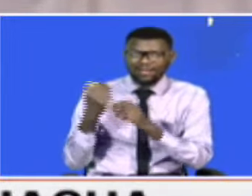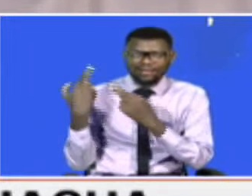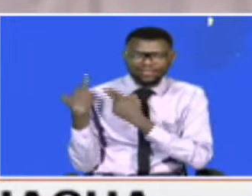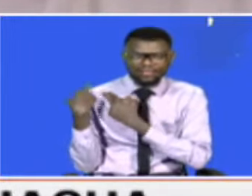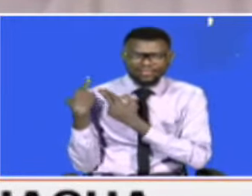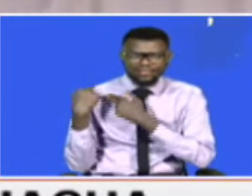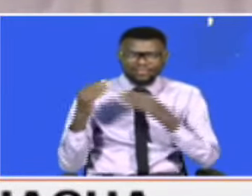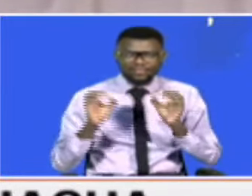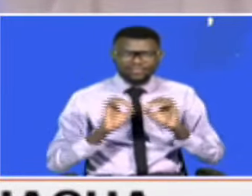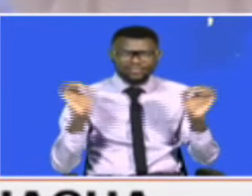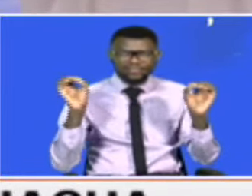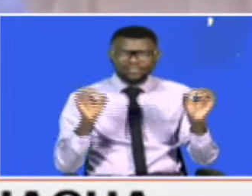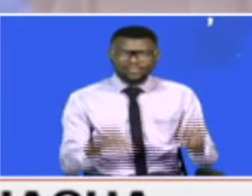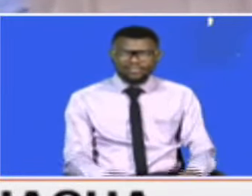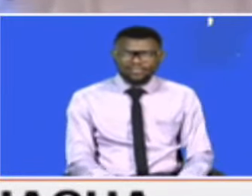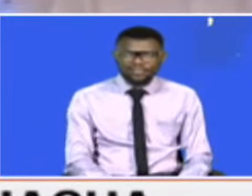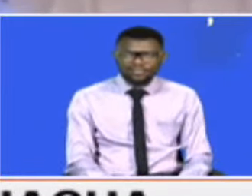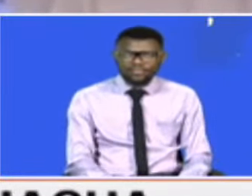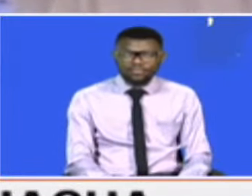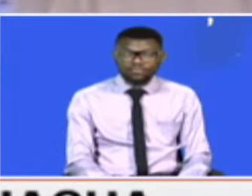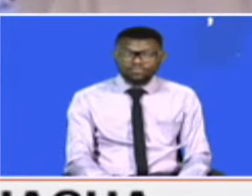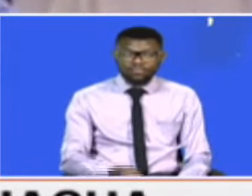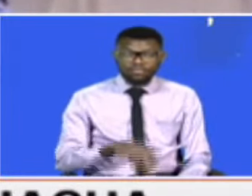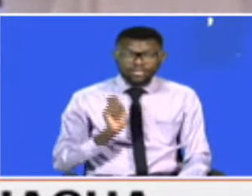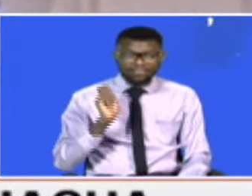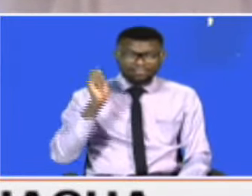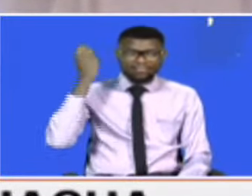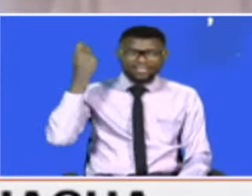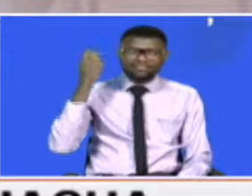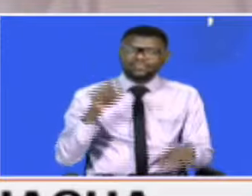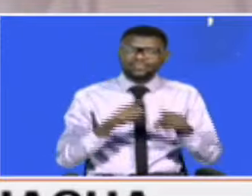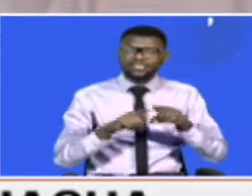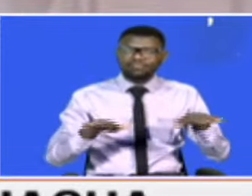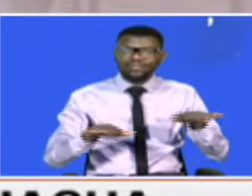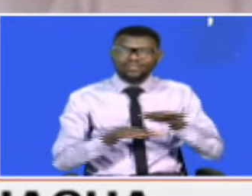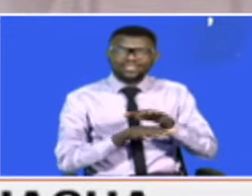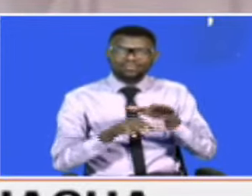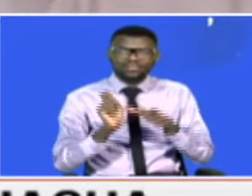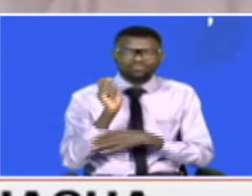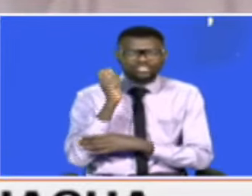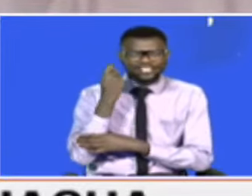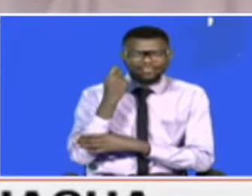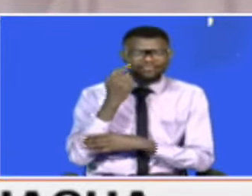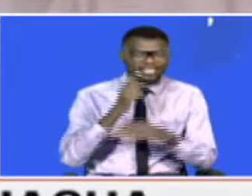rais na naibu yake pia mtuheshimu. Hatuwezi kukubali